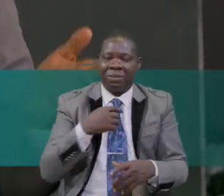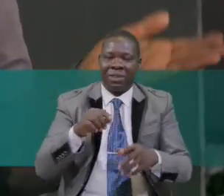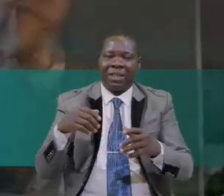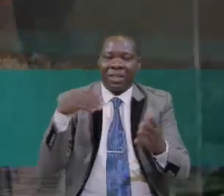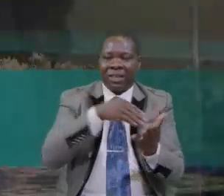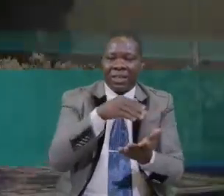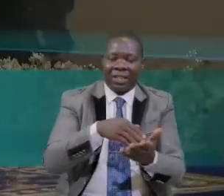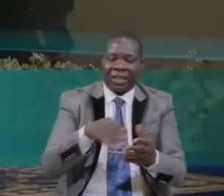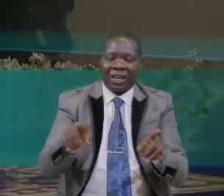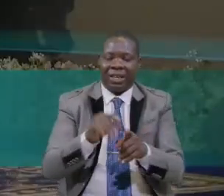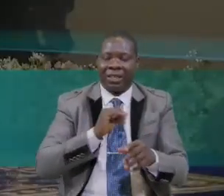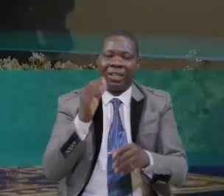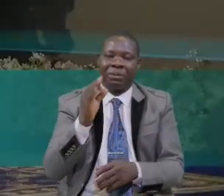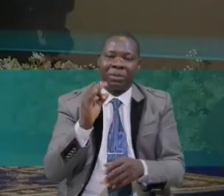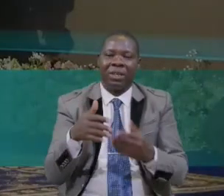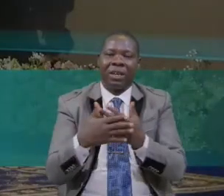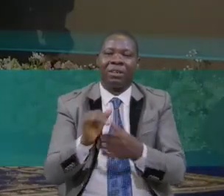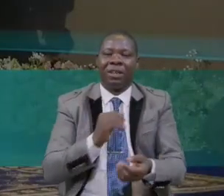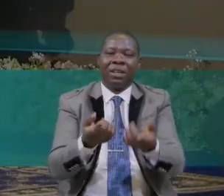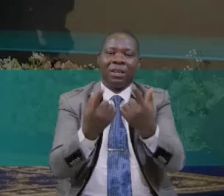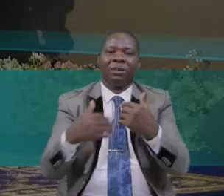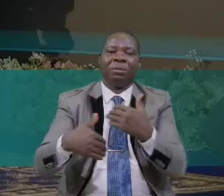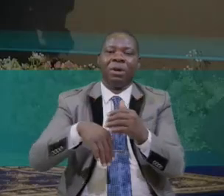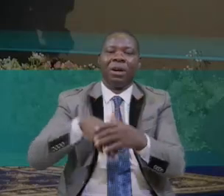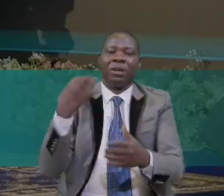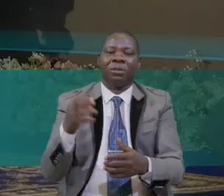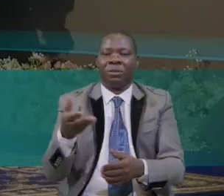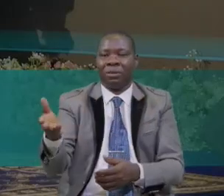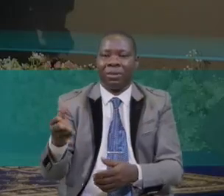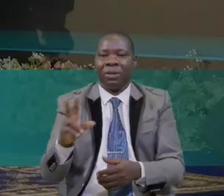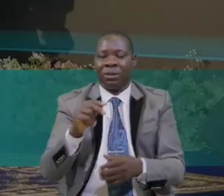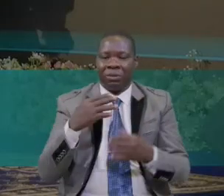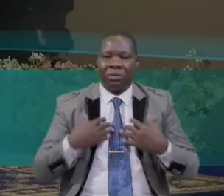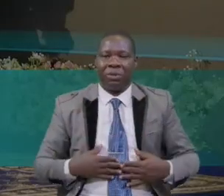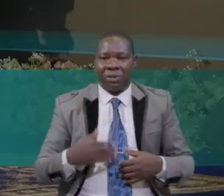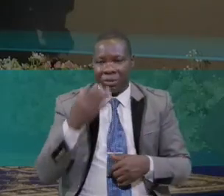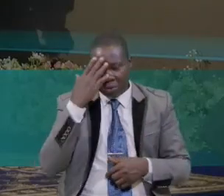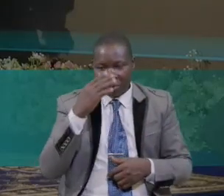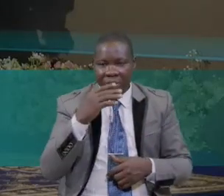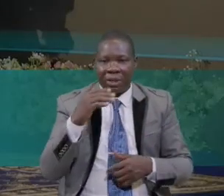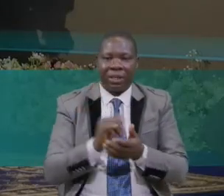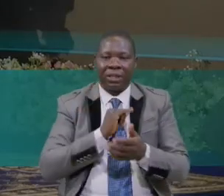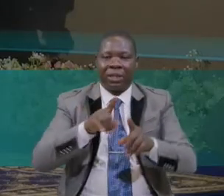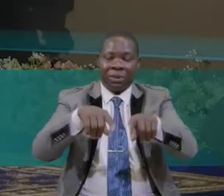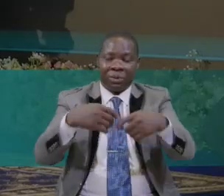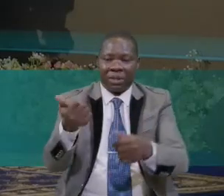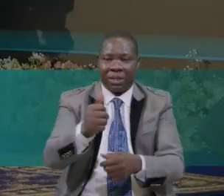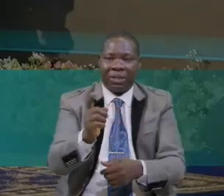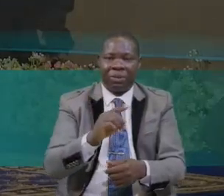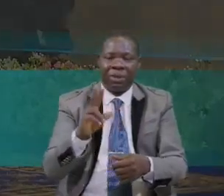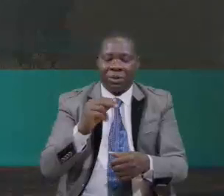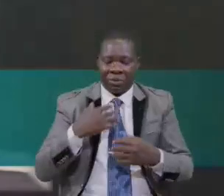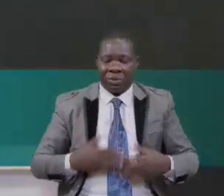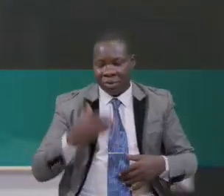so after coming out of there, nobody knew I went anywhere. Nobody knew stomach was running.